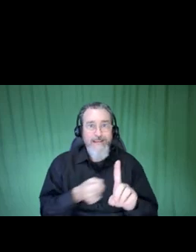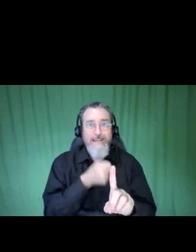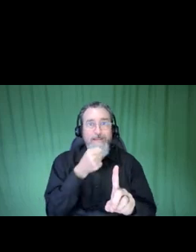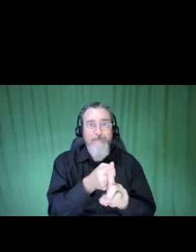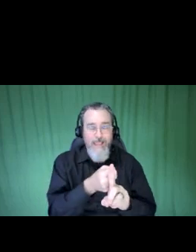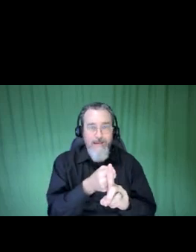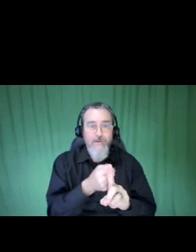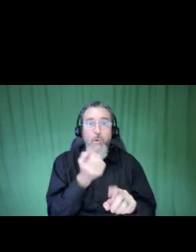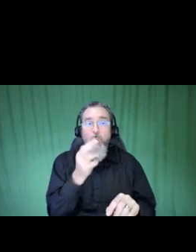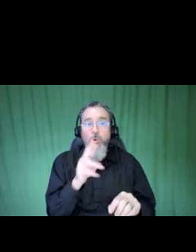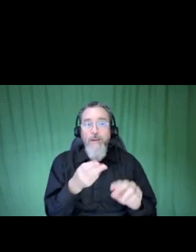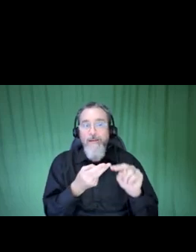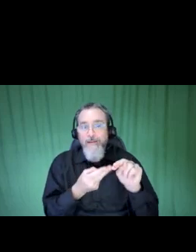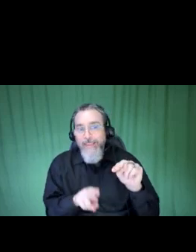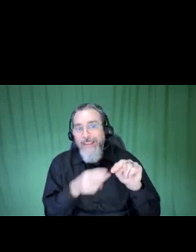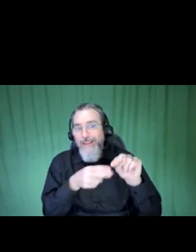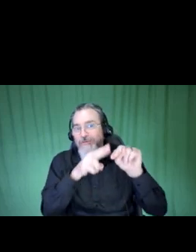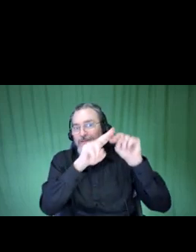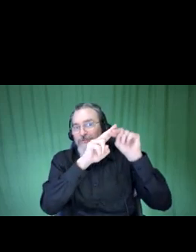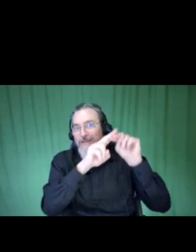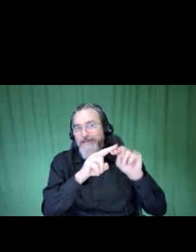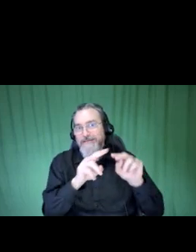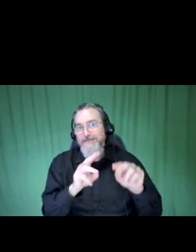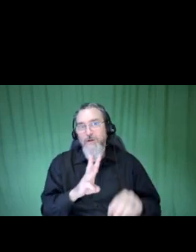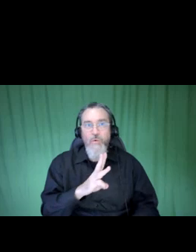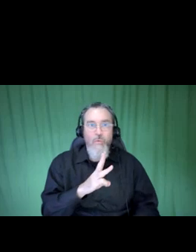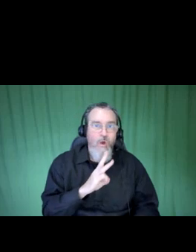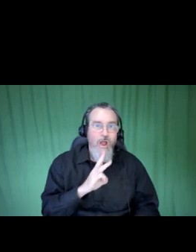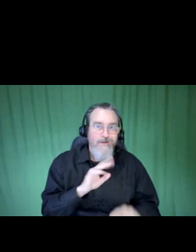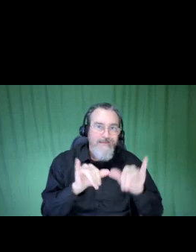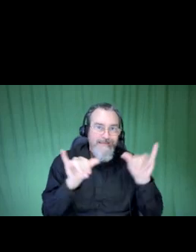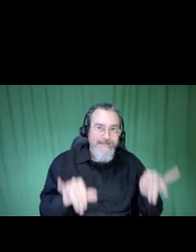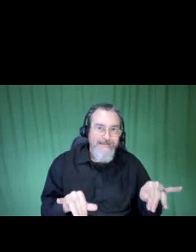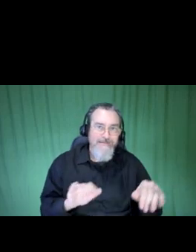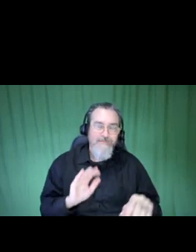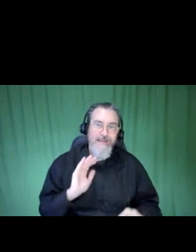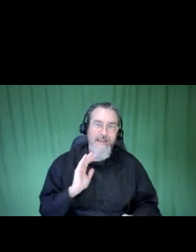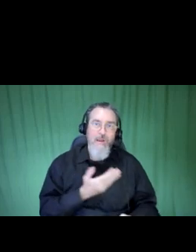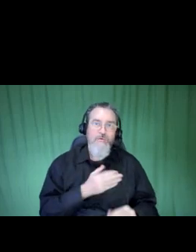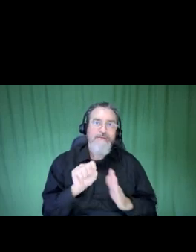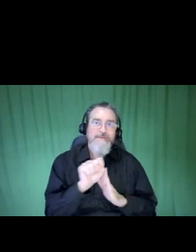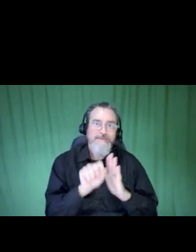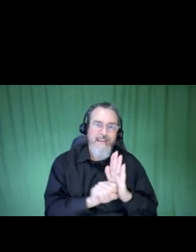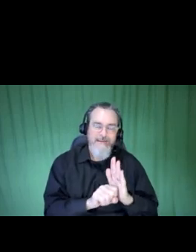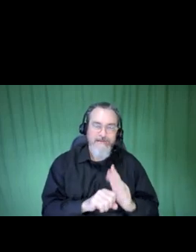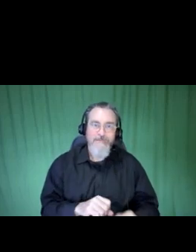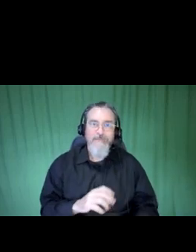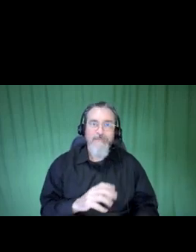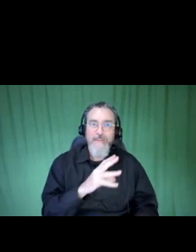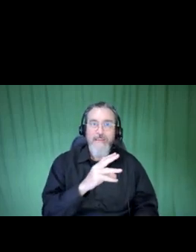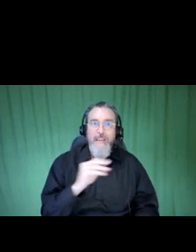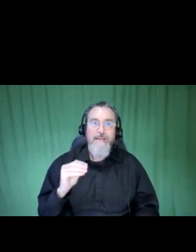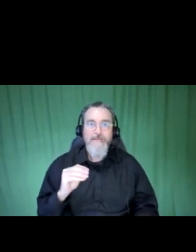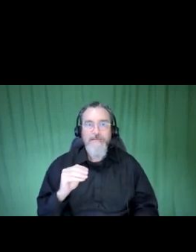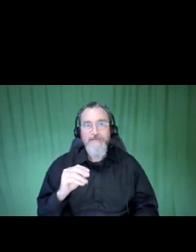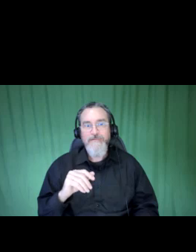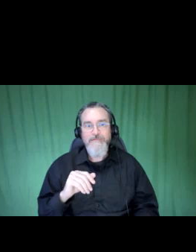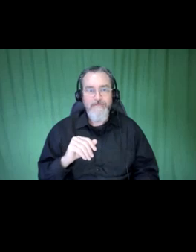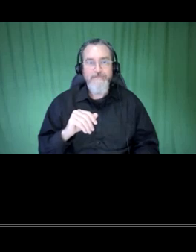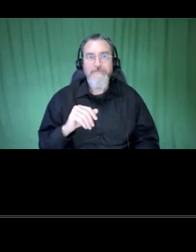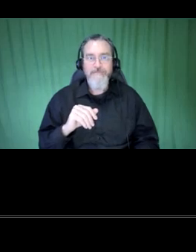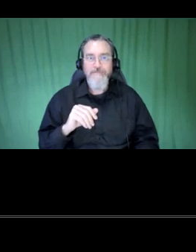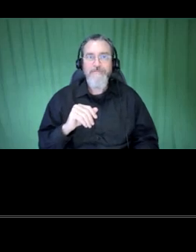increased the water bills in the state, impacted water drinking systems, and also highlighted stormwater